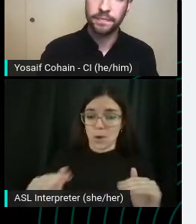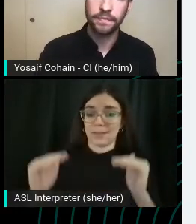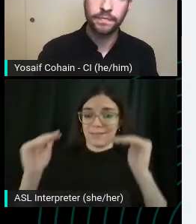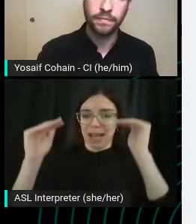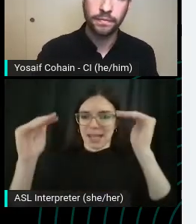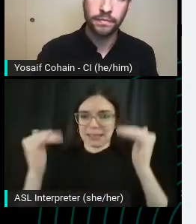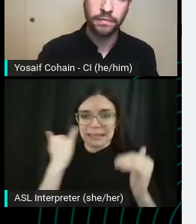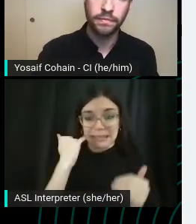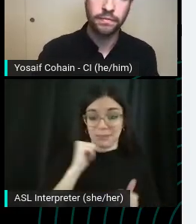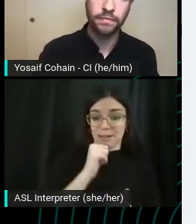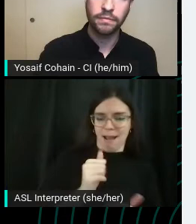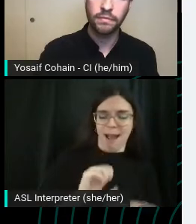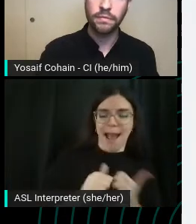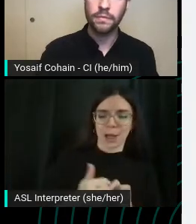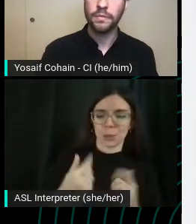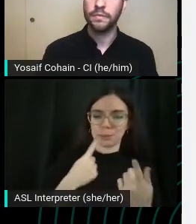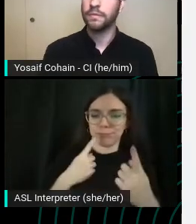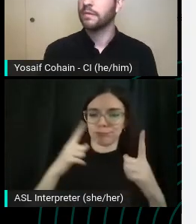there?